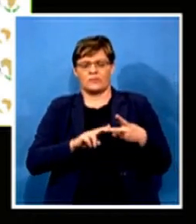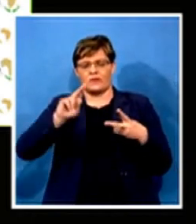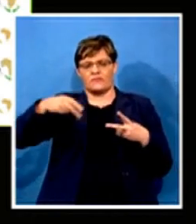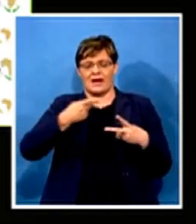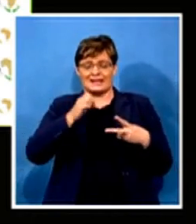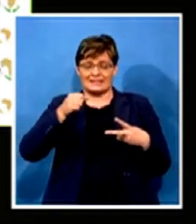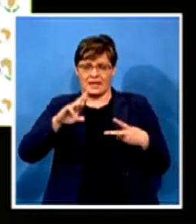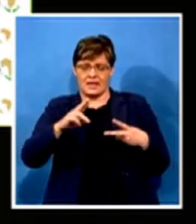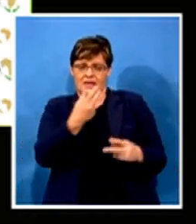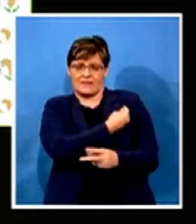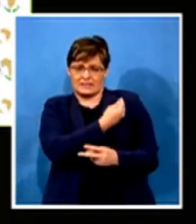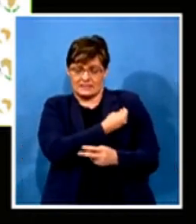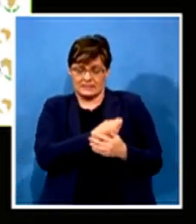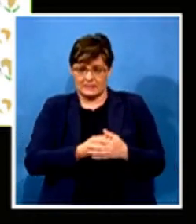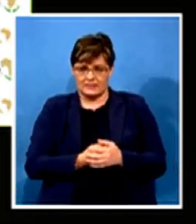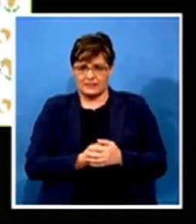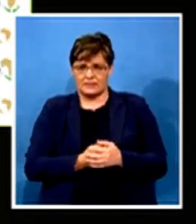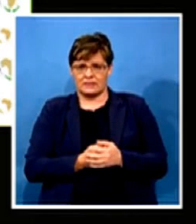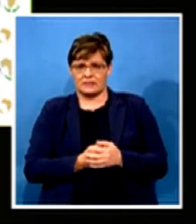Moderna vis-a-vis the